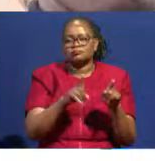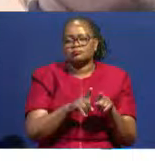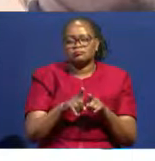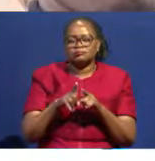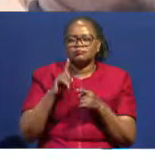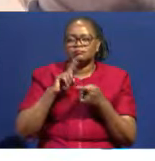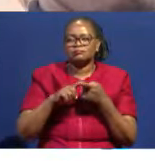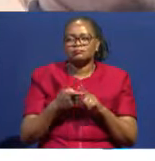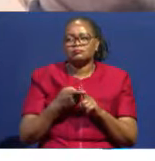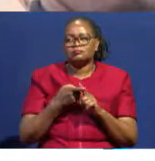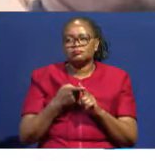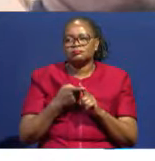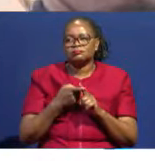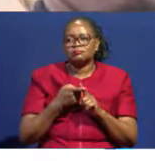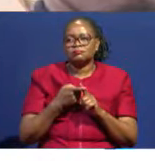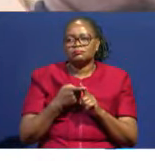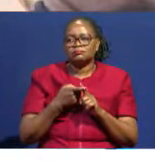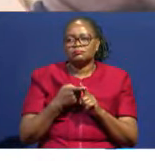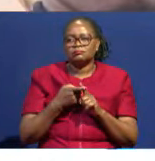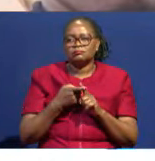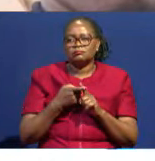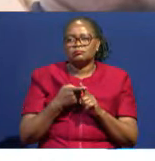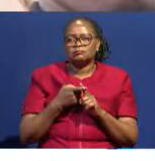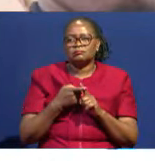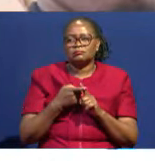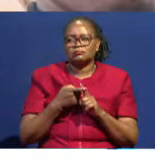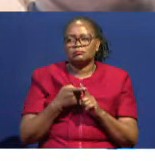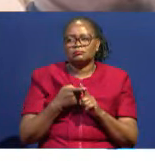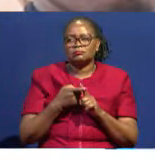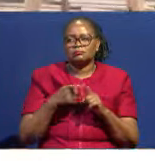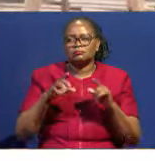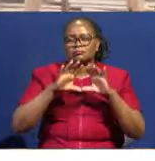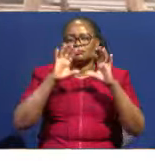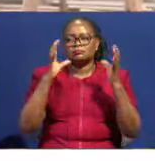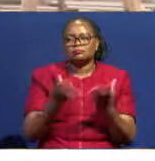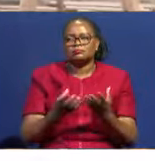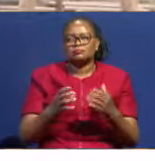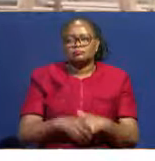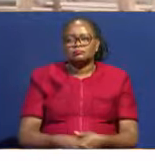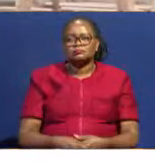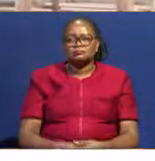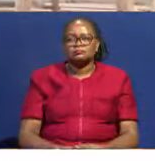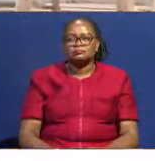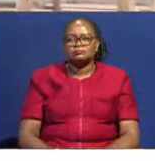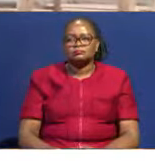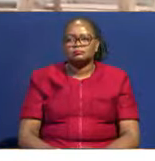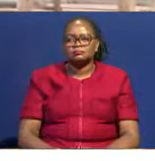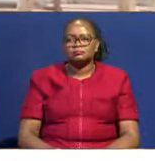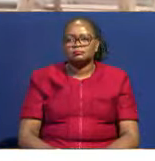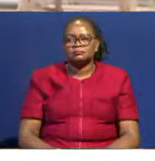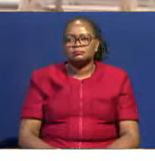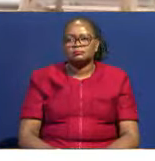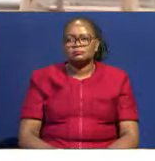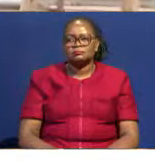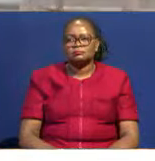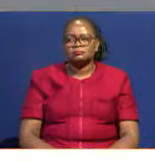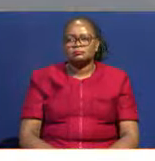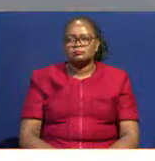standards of the world.